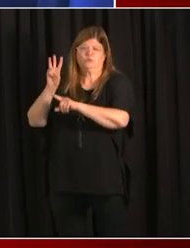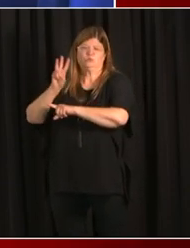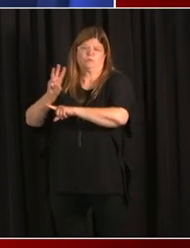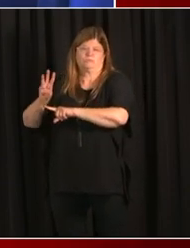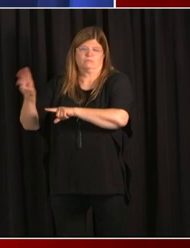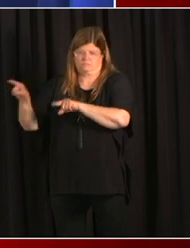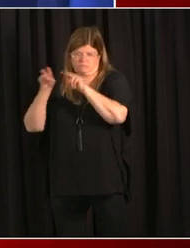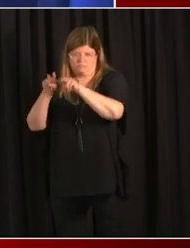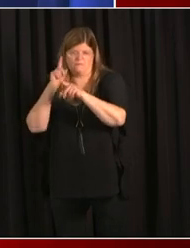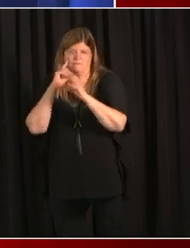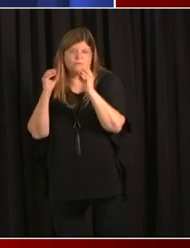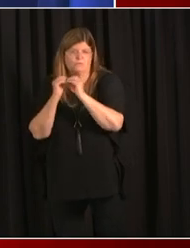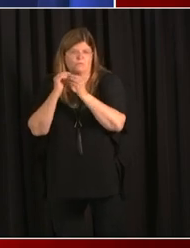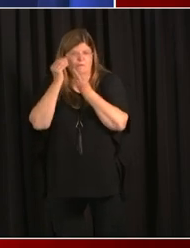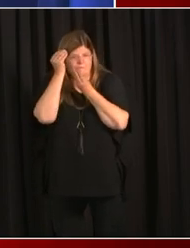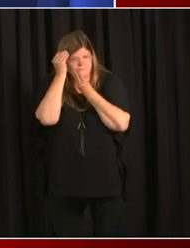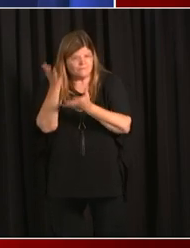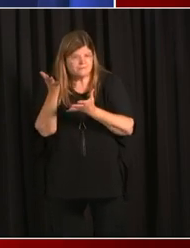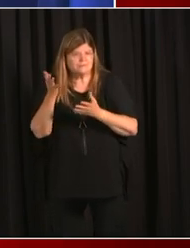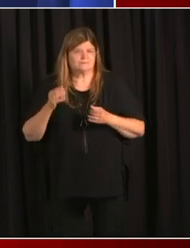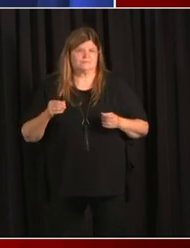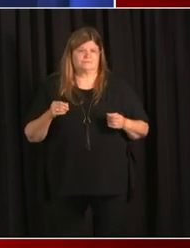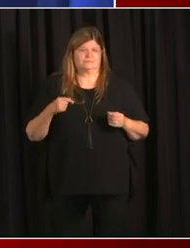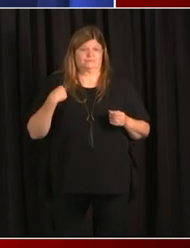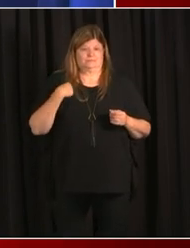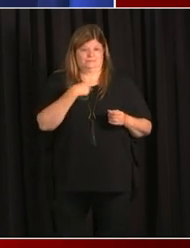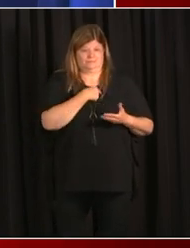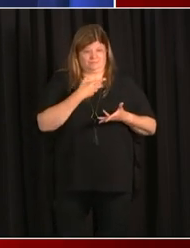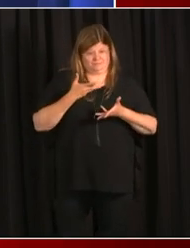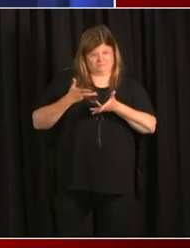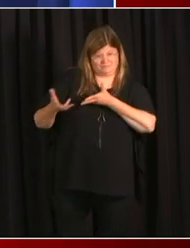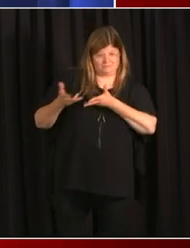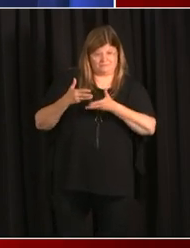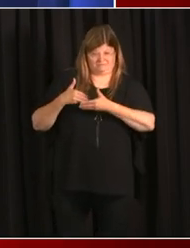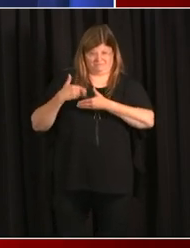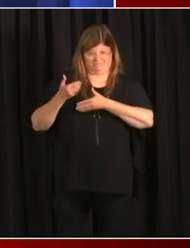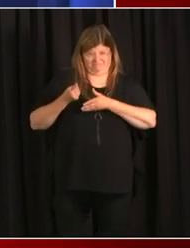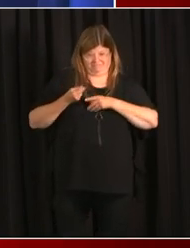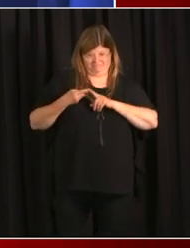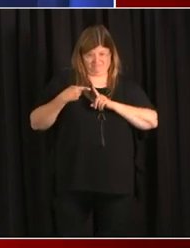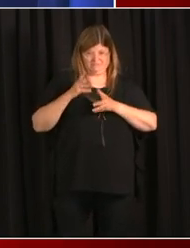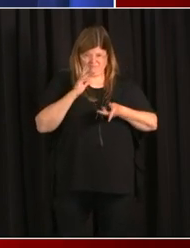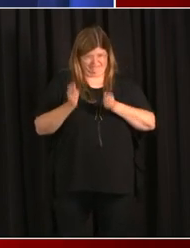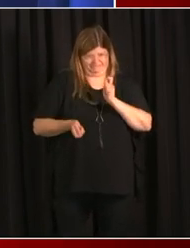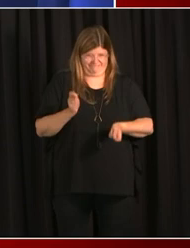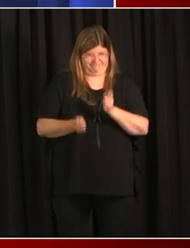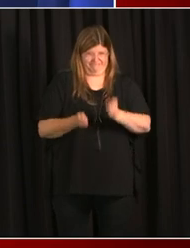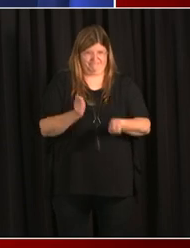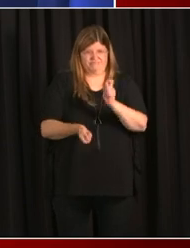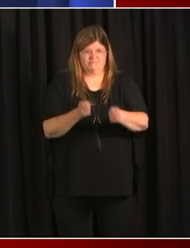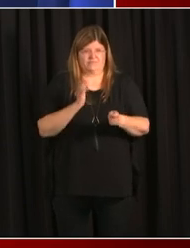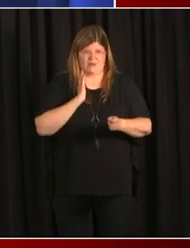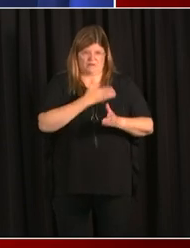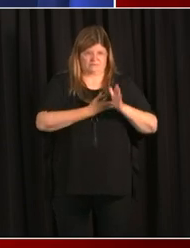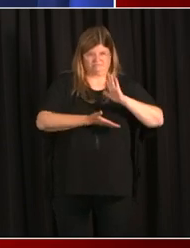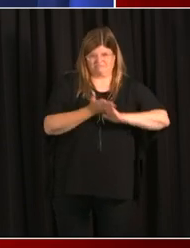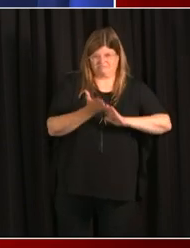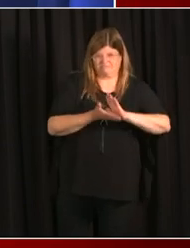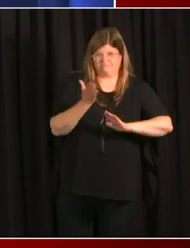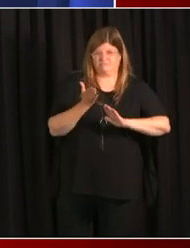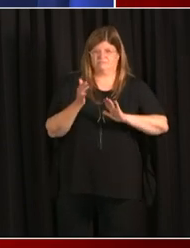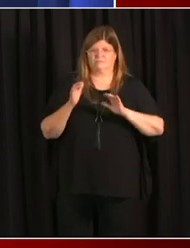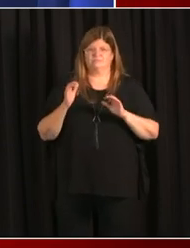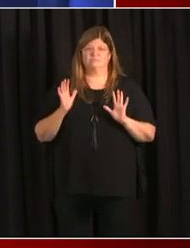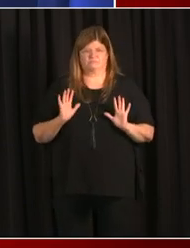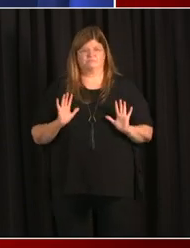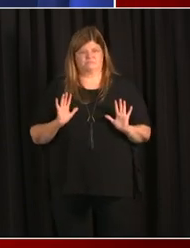doing. Again, as we engage with them over the next several days, we'll adjust our operational posture as